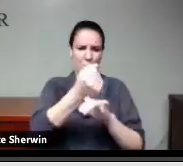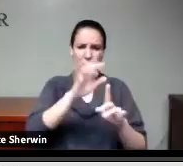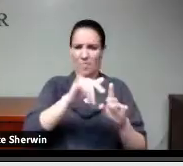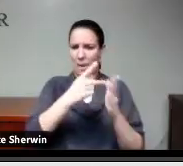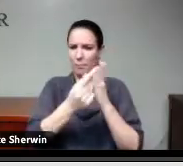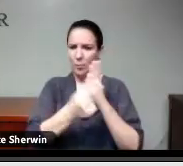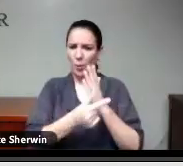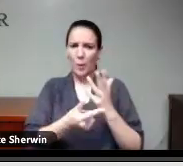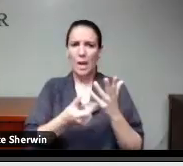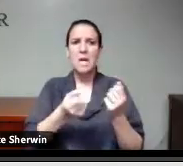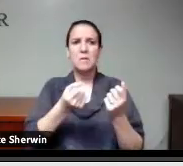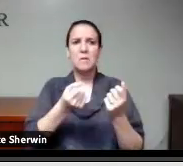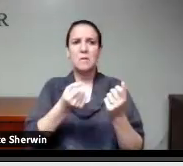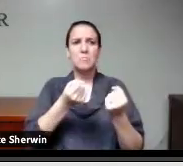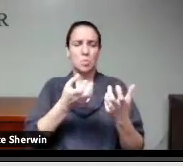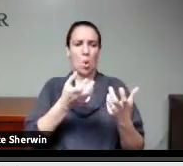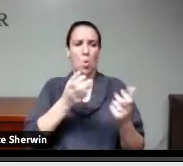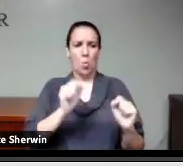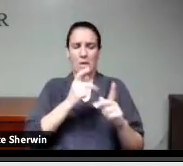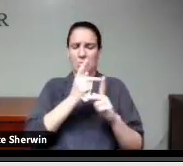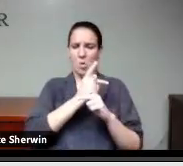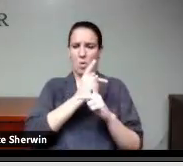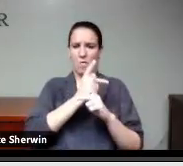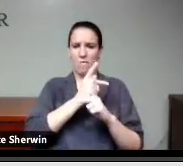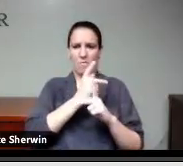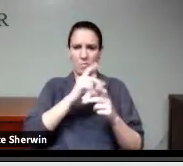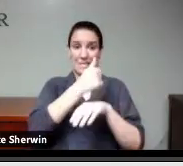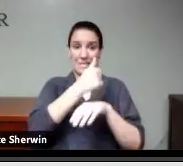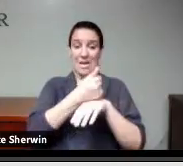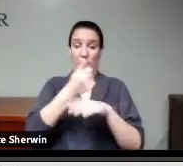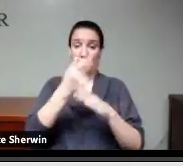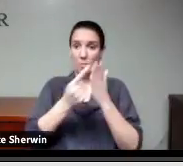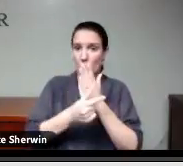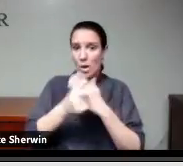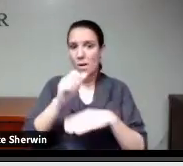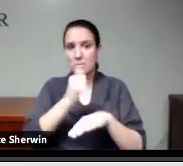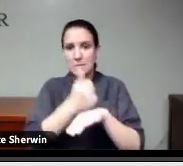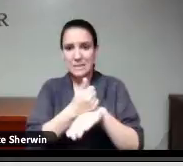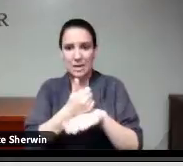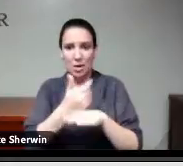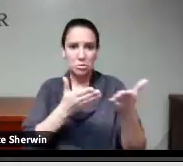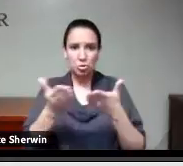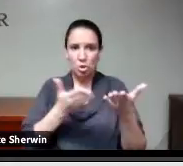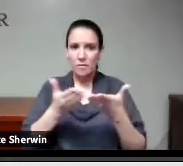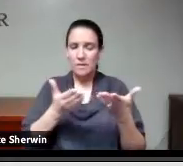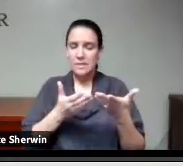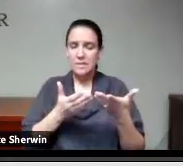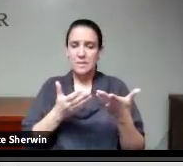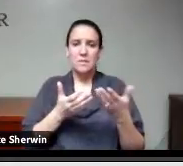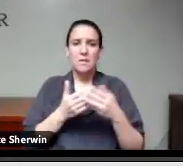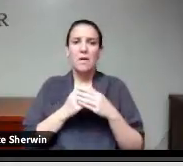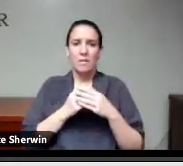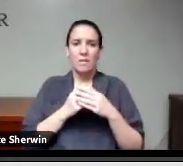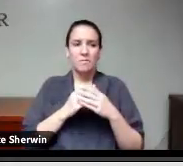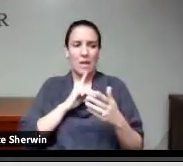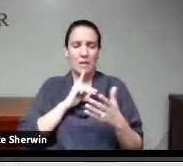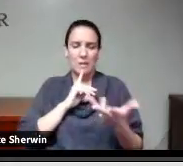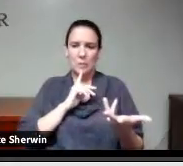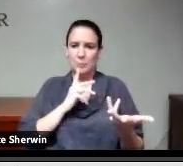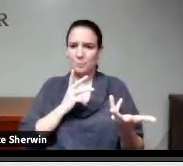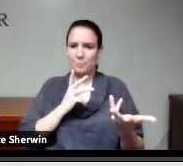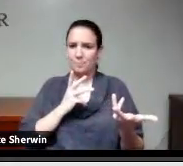so that we can really design a program or a service or articulate a goal that